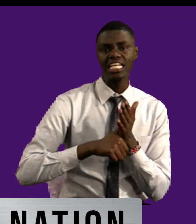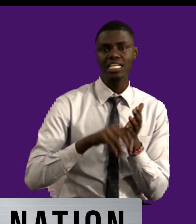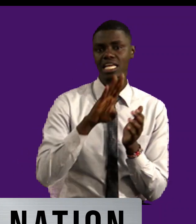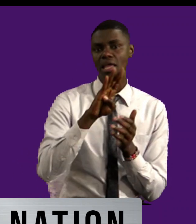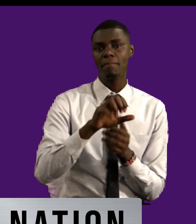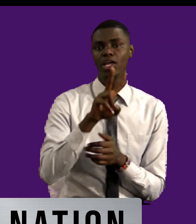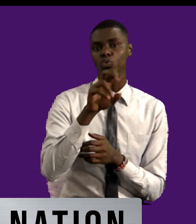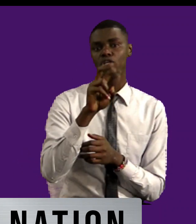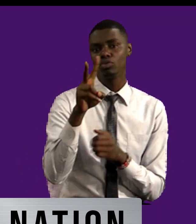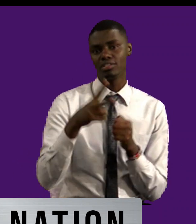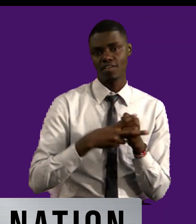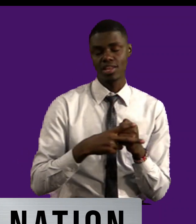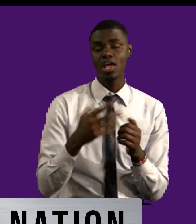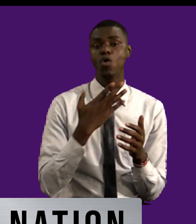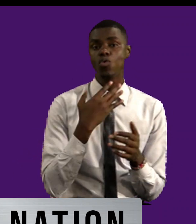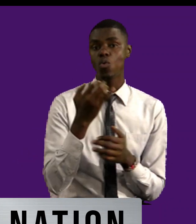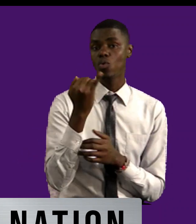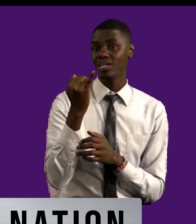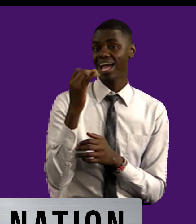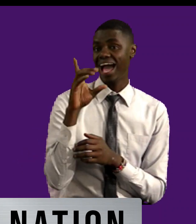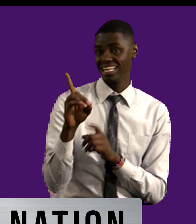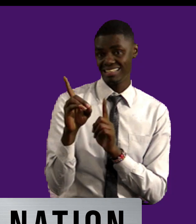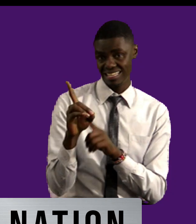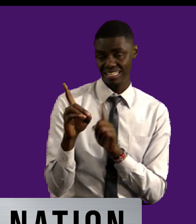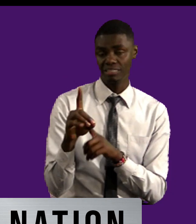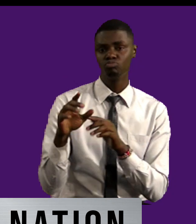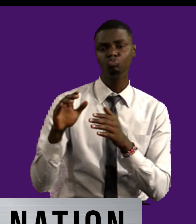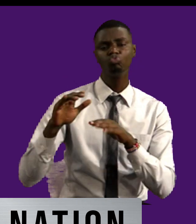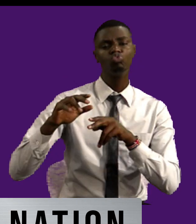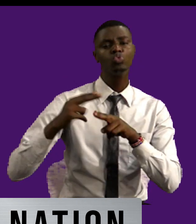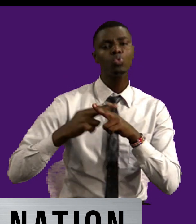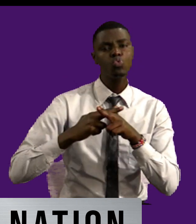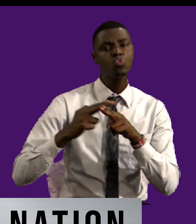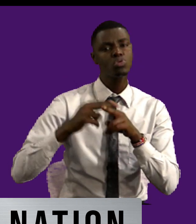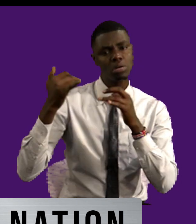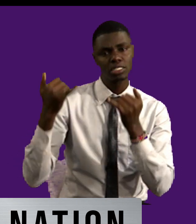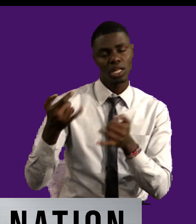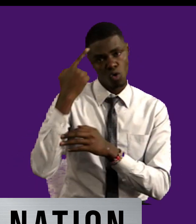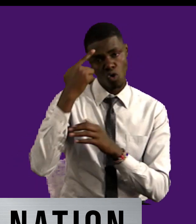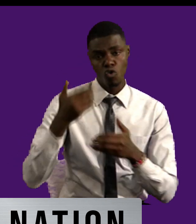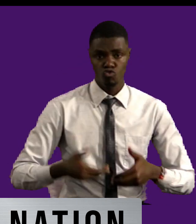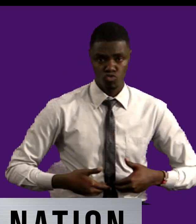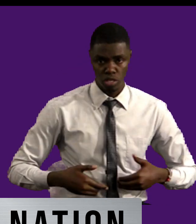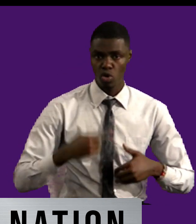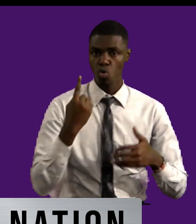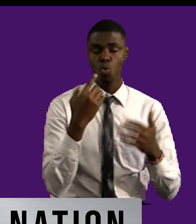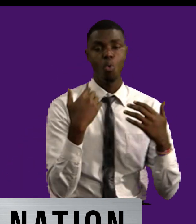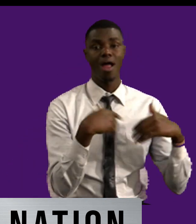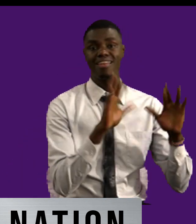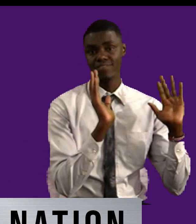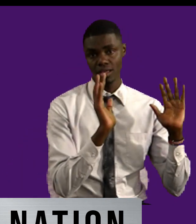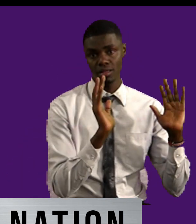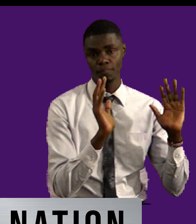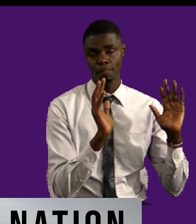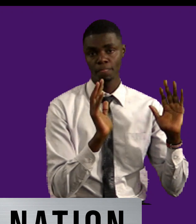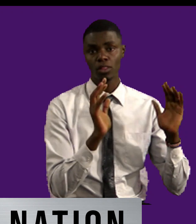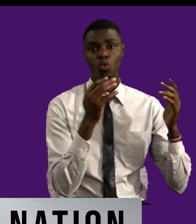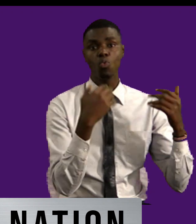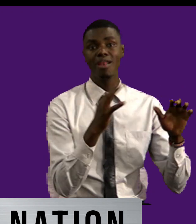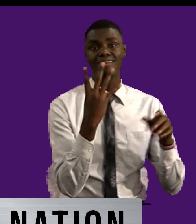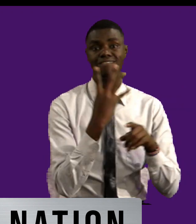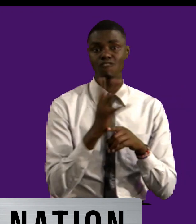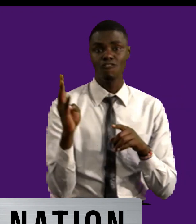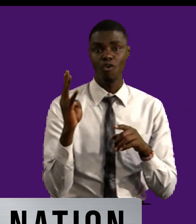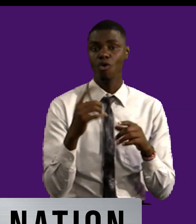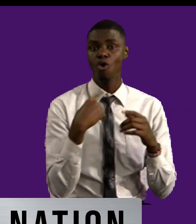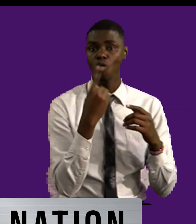2027. We want IDs as soon as now for the young people who are leaving Form 4,